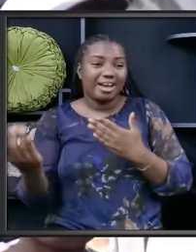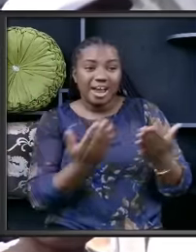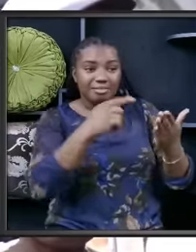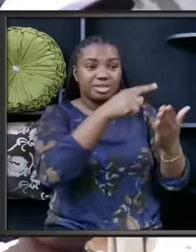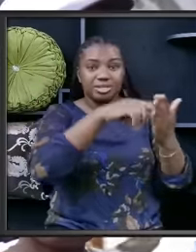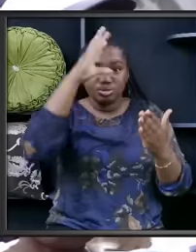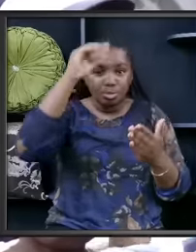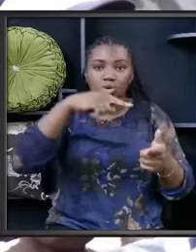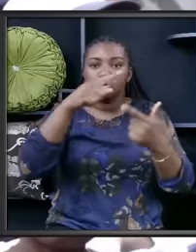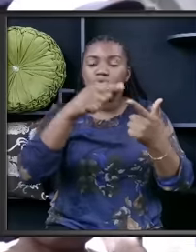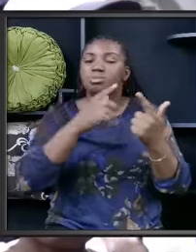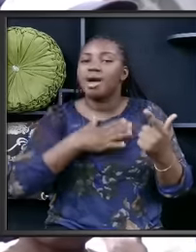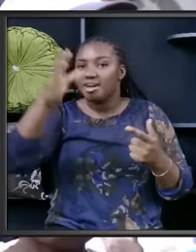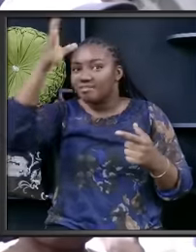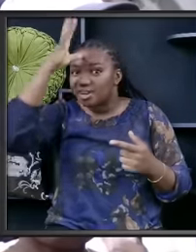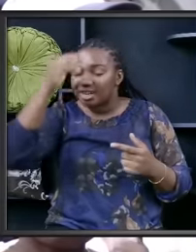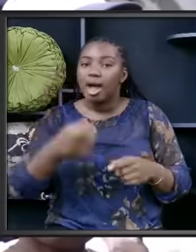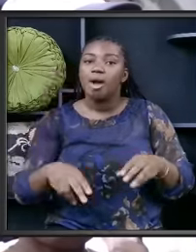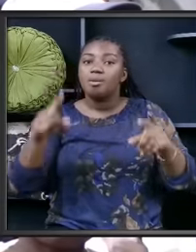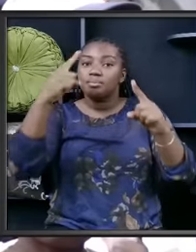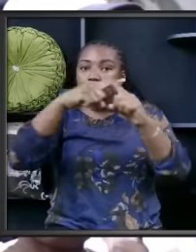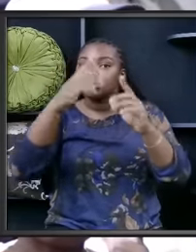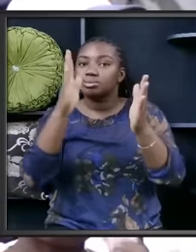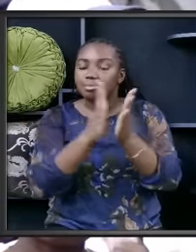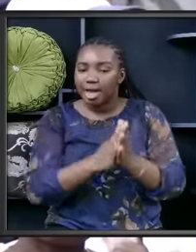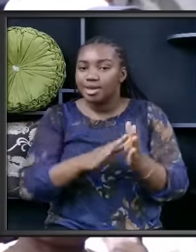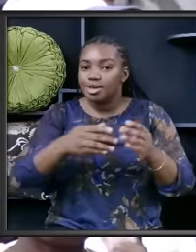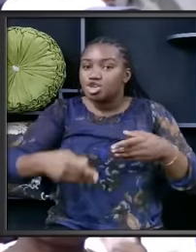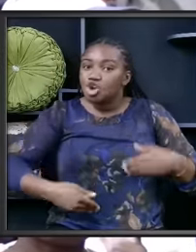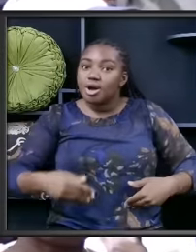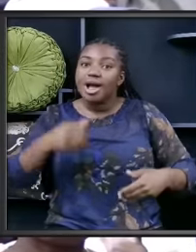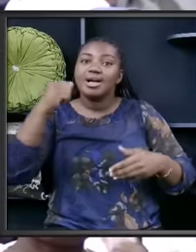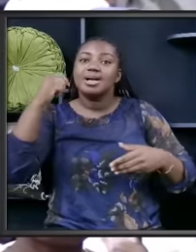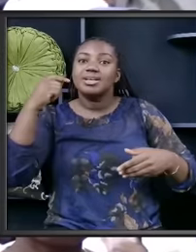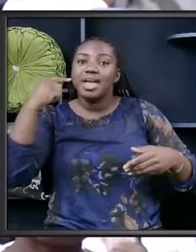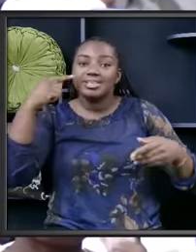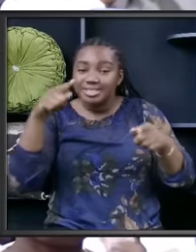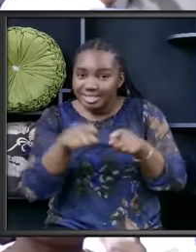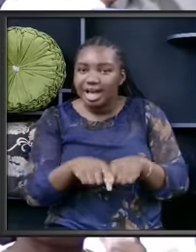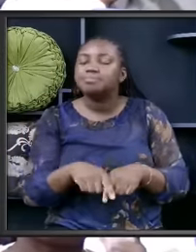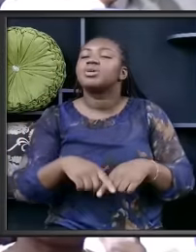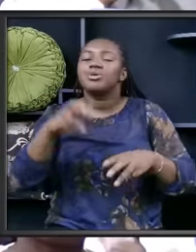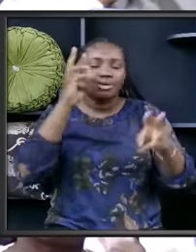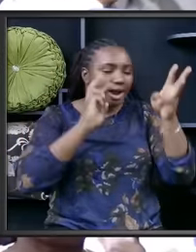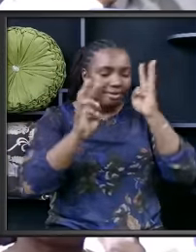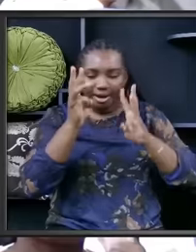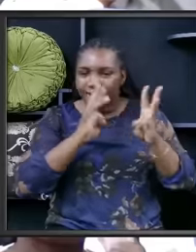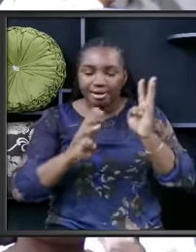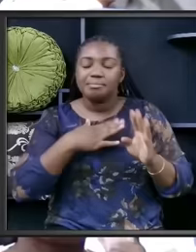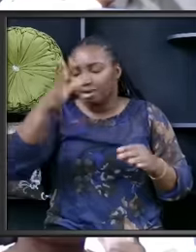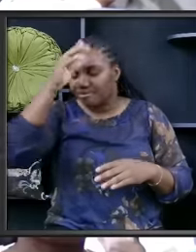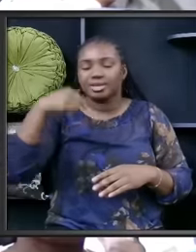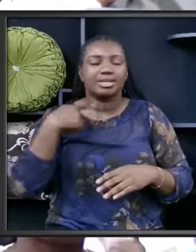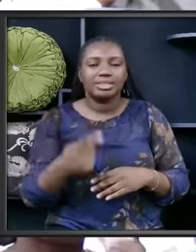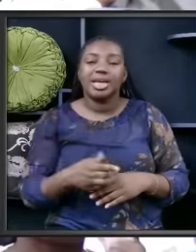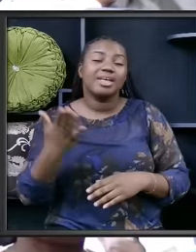father plus my younger sister. We did three where my mother born. We go beg my father cry. My father say, oh yeah, okay. Adane, there's nothing that you beg me that I will not